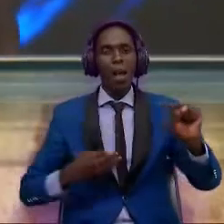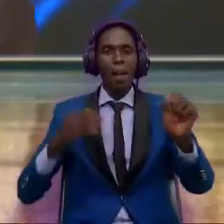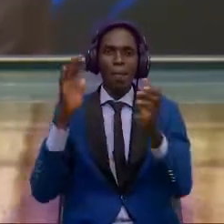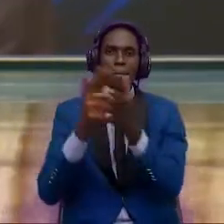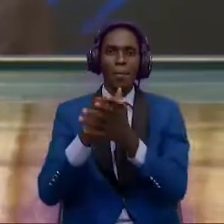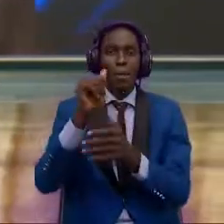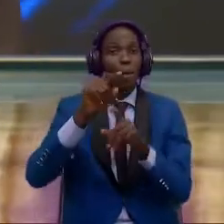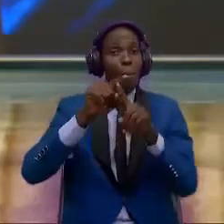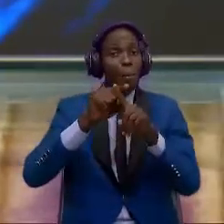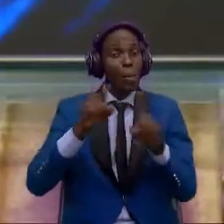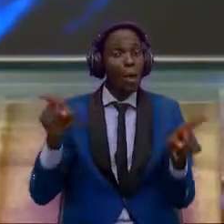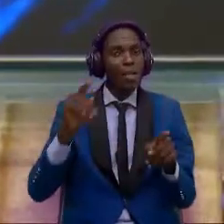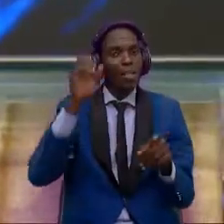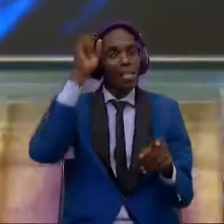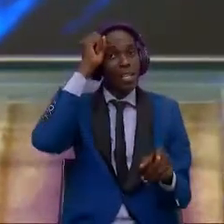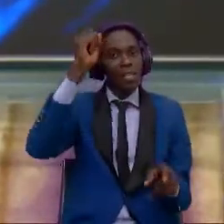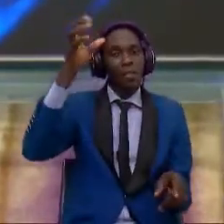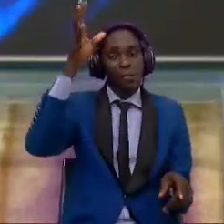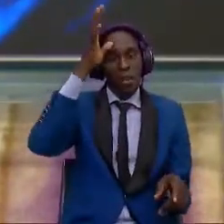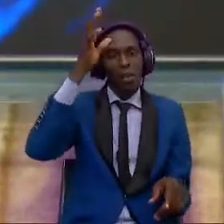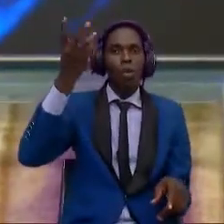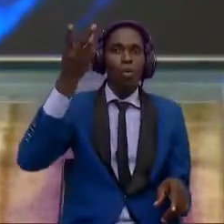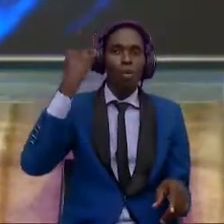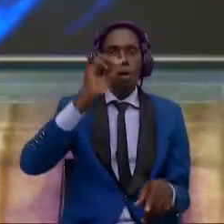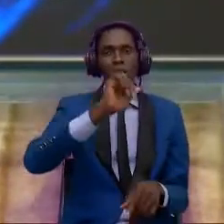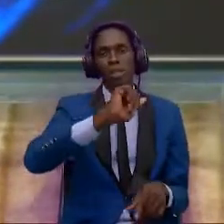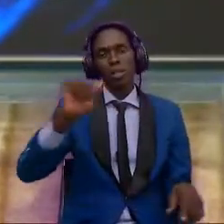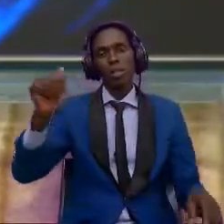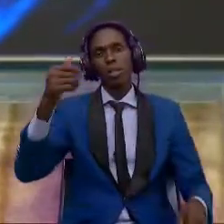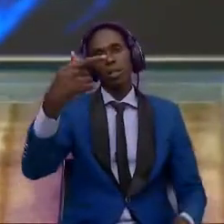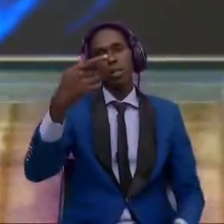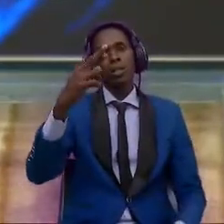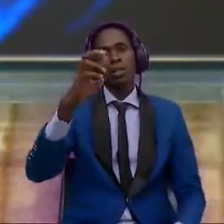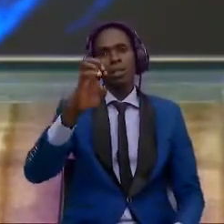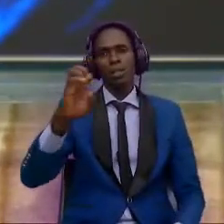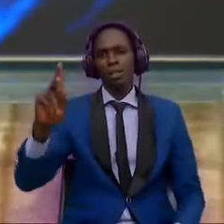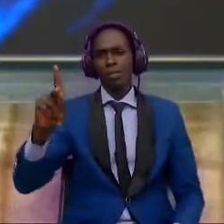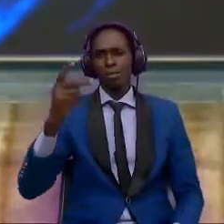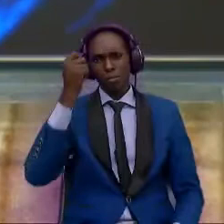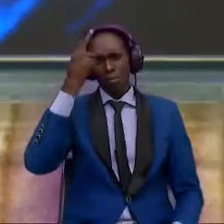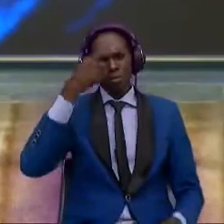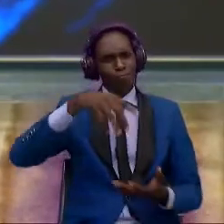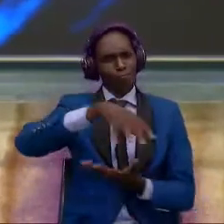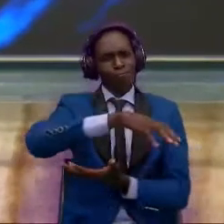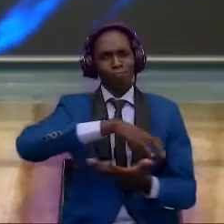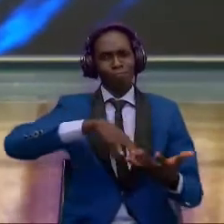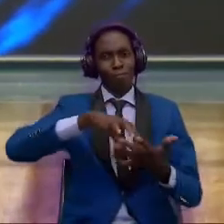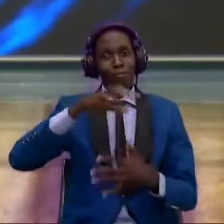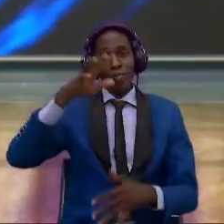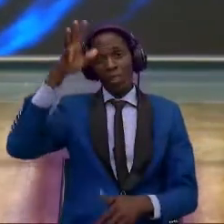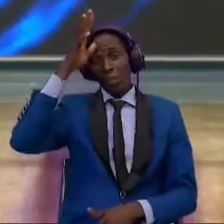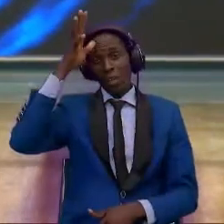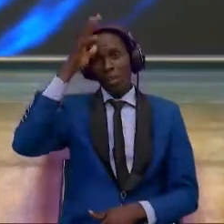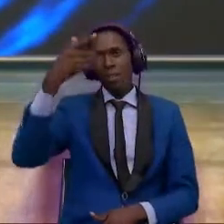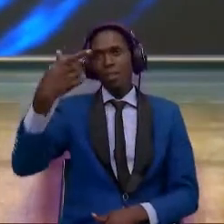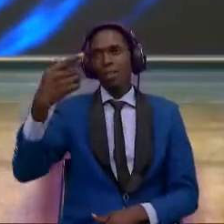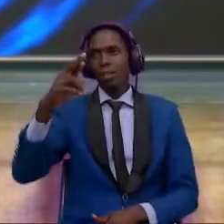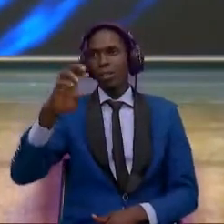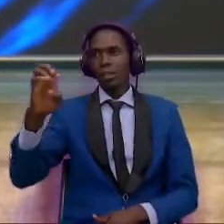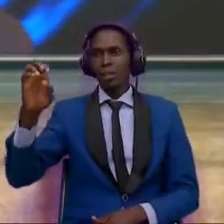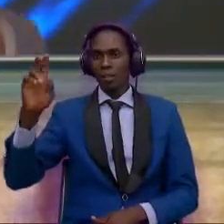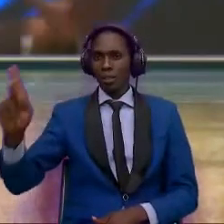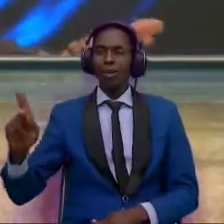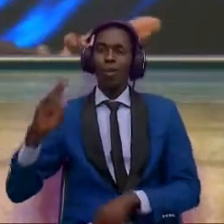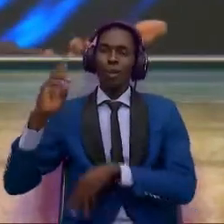his father was a Greek. That's mixed marriage. a Greek, the man, a Gentile, the